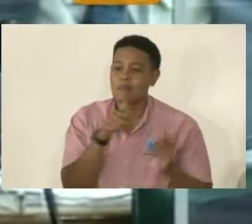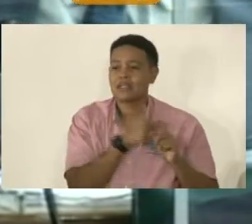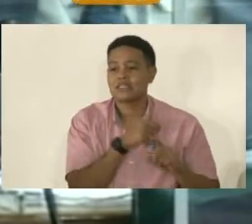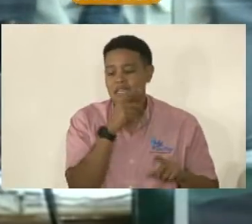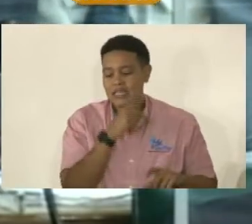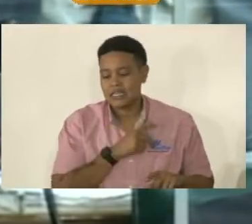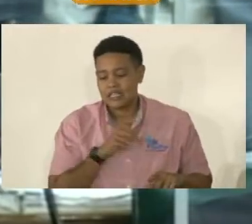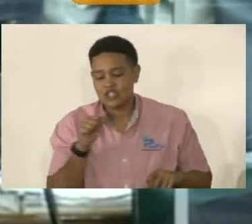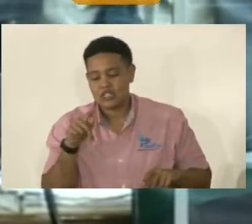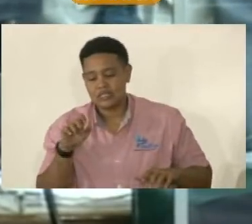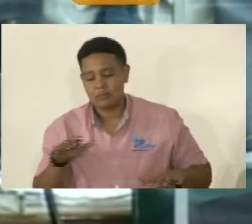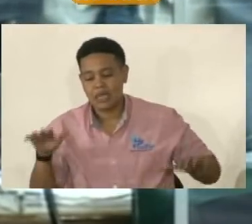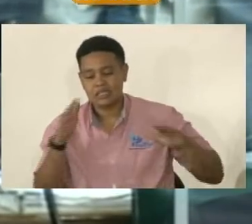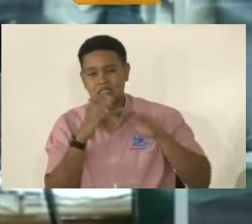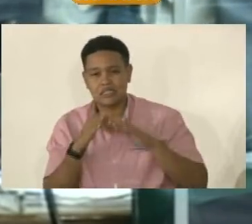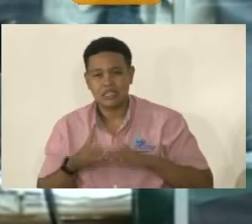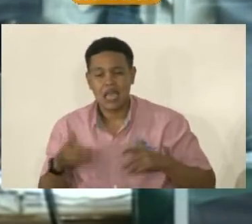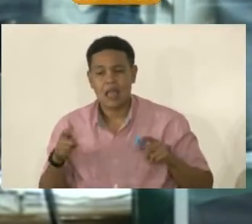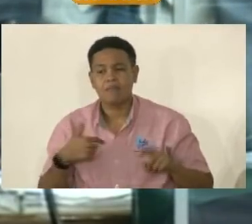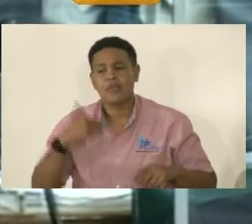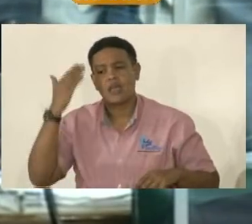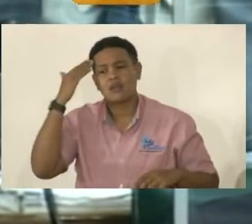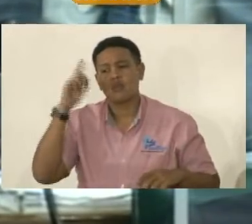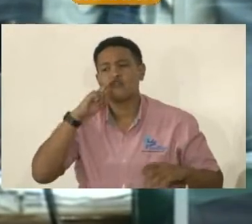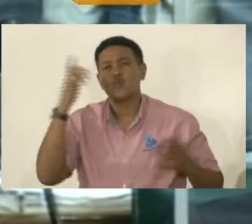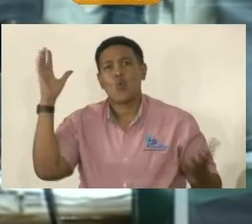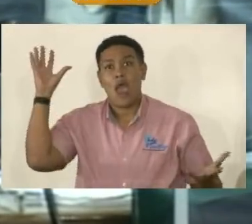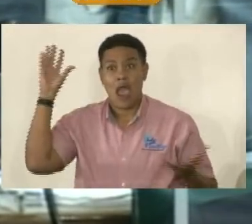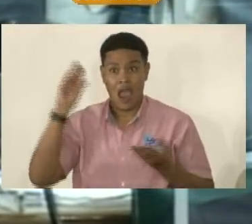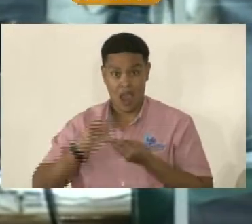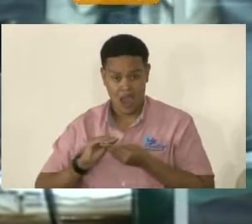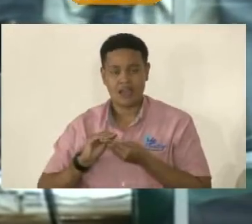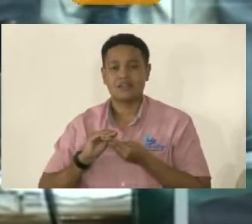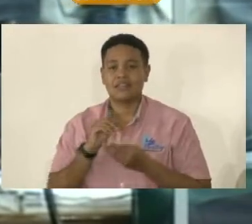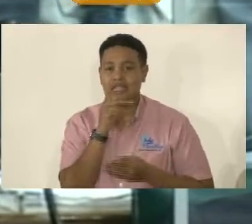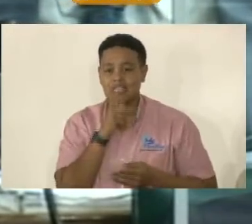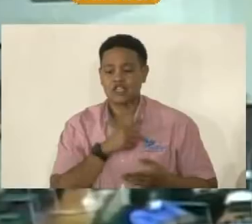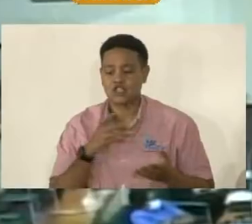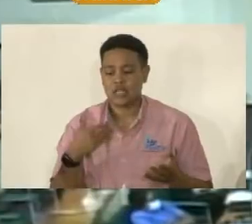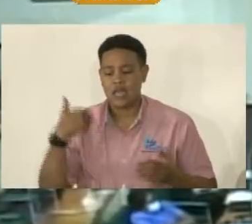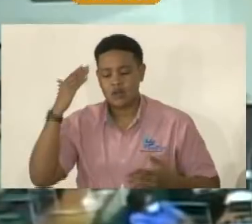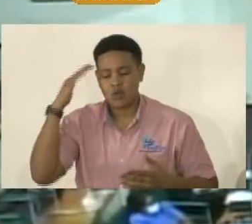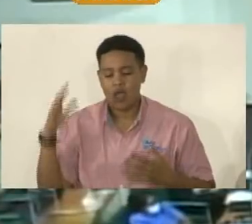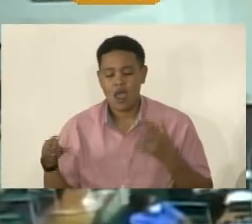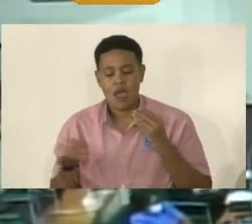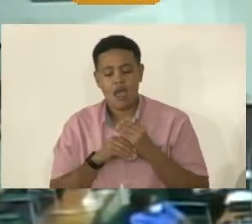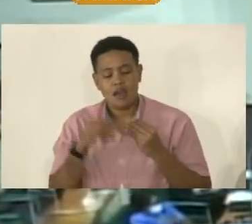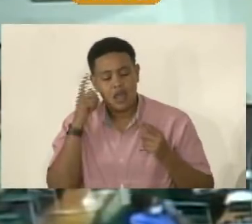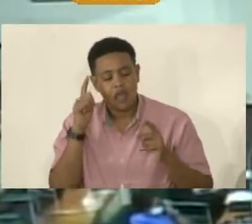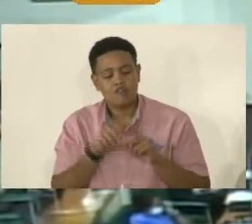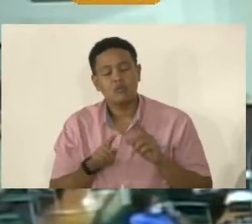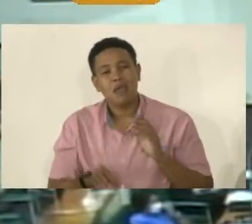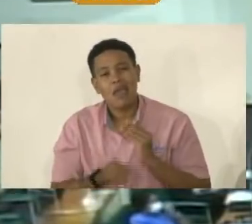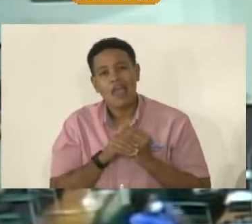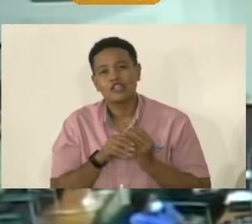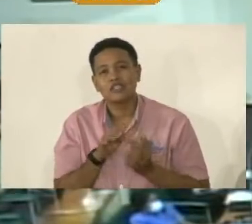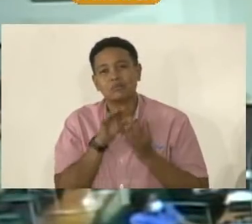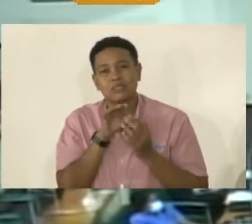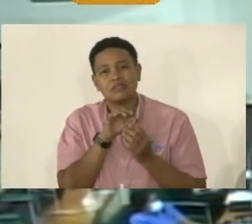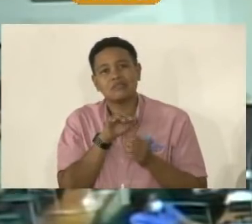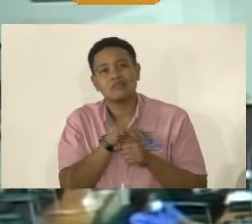Kingston space. So I know there is agreement that extra security measures are required for these